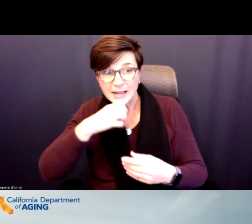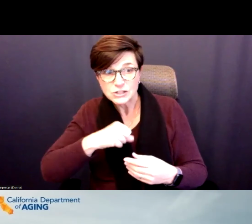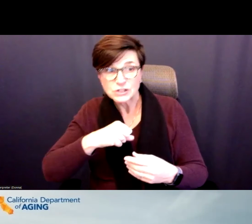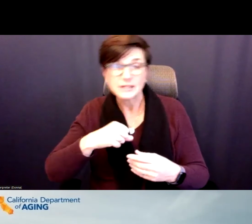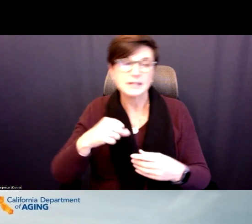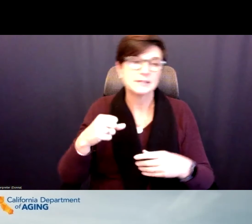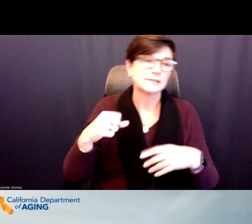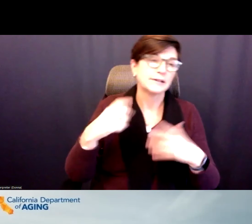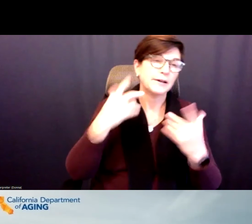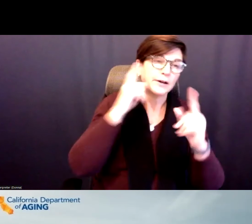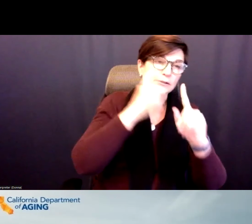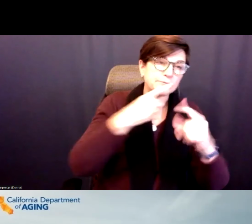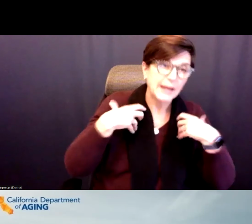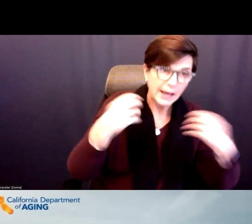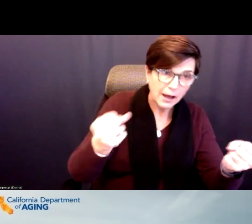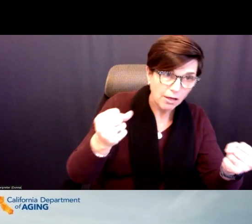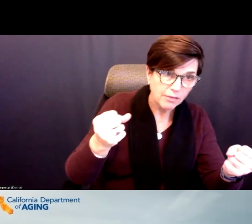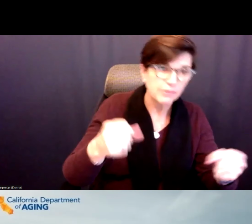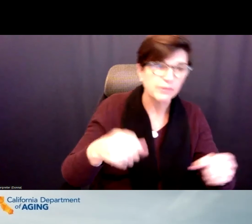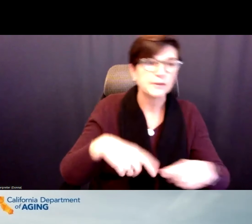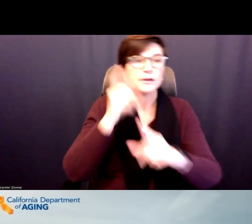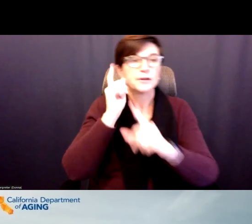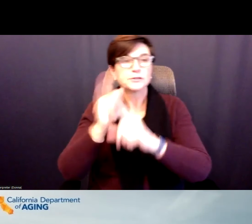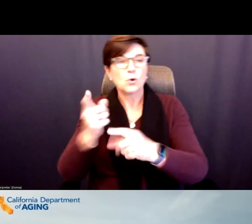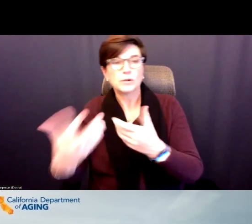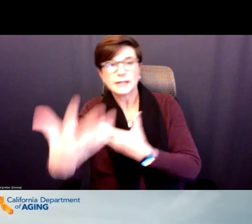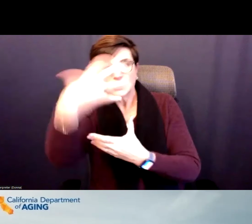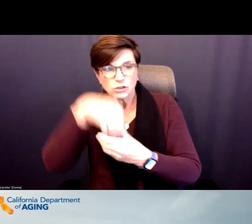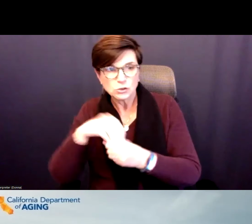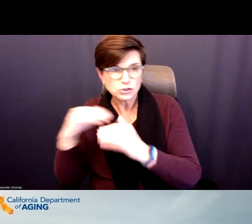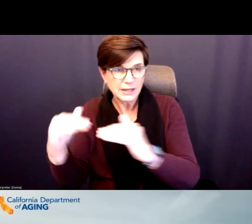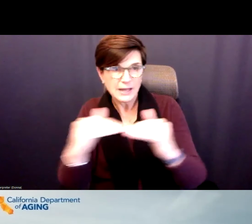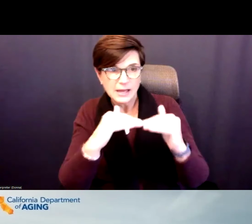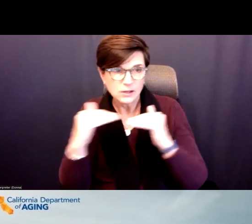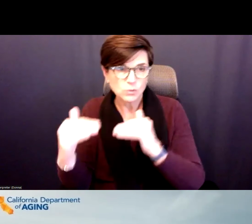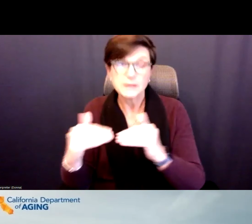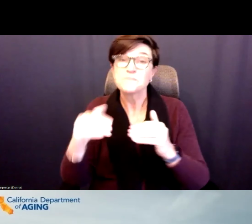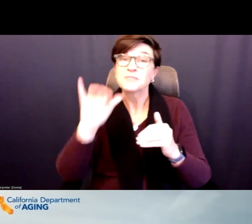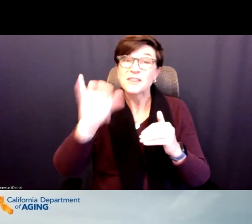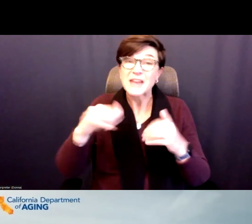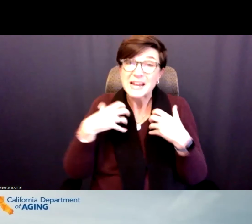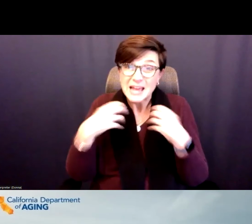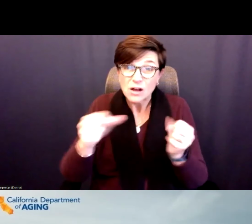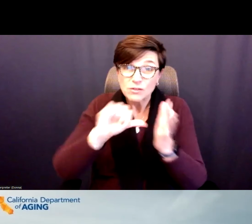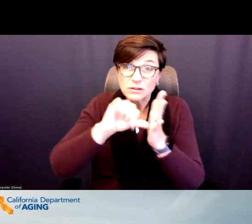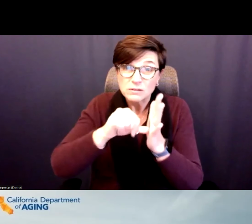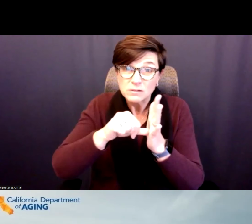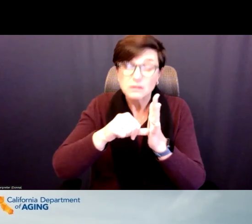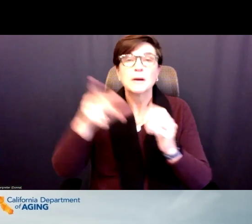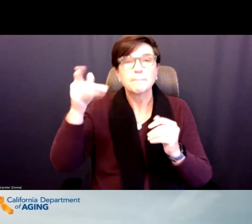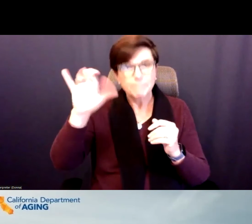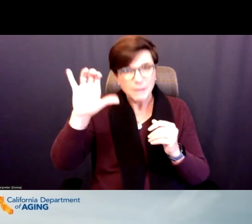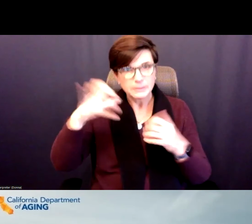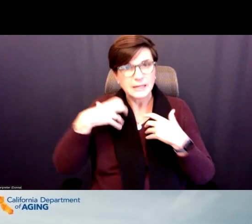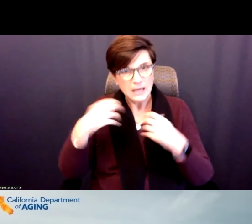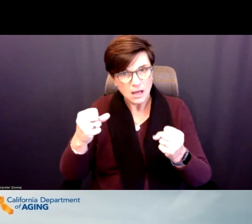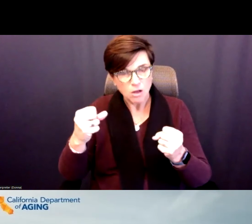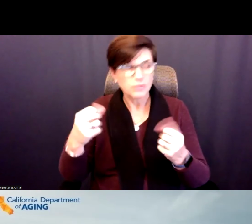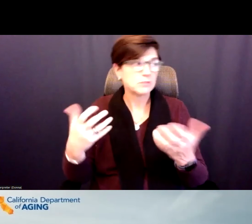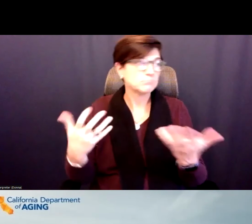emergency preparedness. Health Reimagined really covers aspects of healthcare, public health, Alzheimer's,